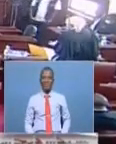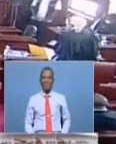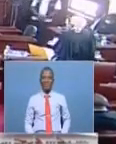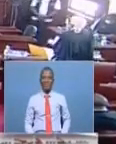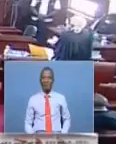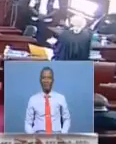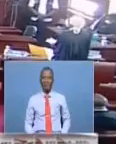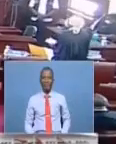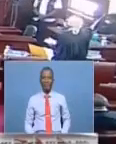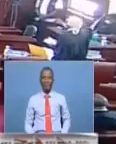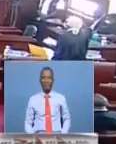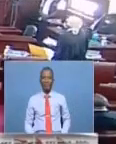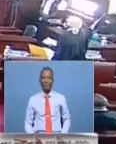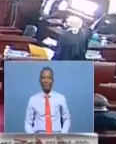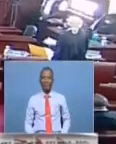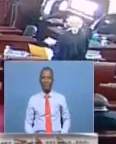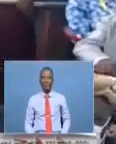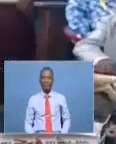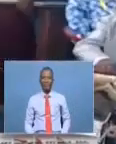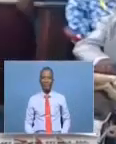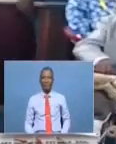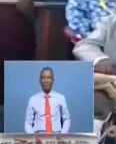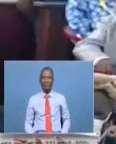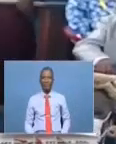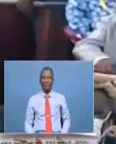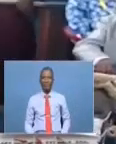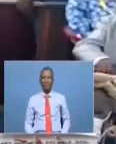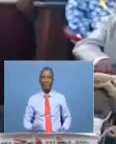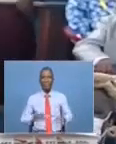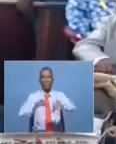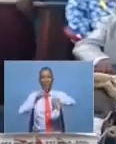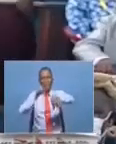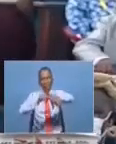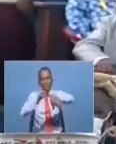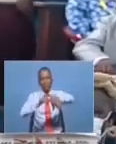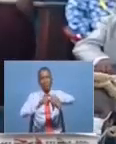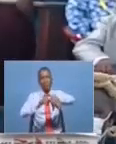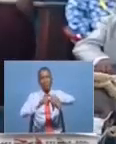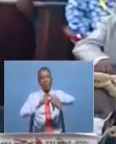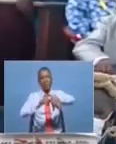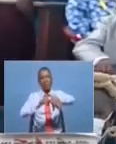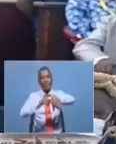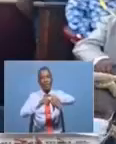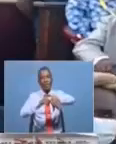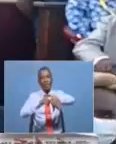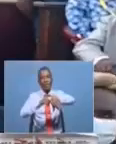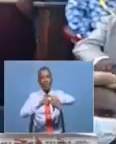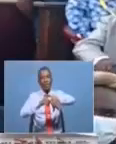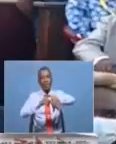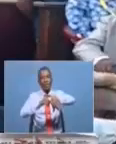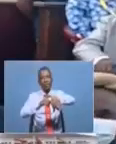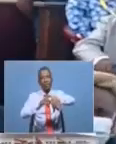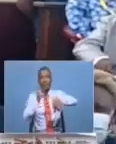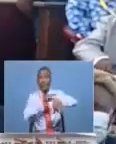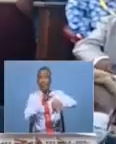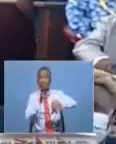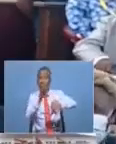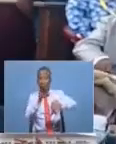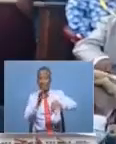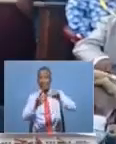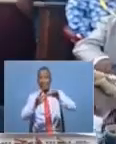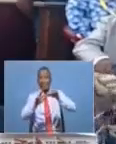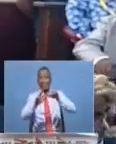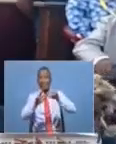My lord, sometimes timekeepers, they stop the clock when there are questions, but I don't know if that